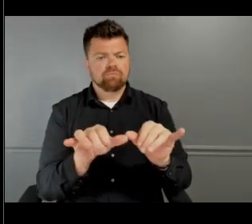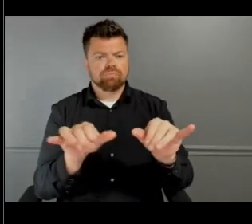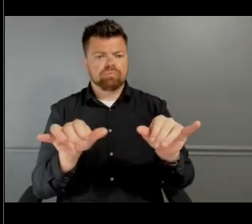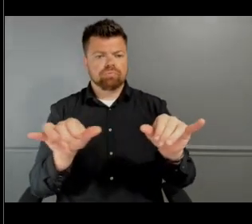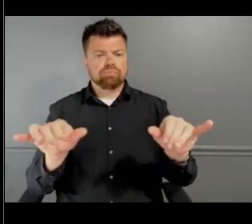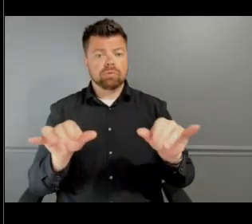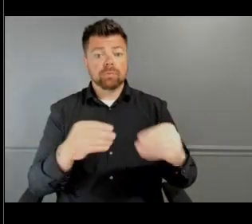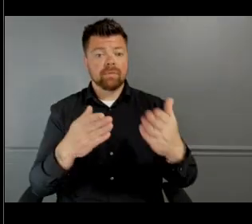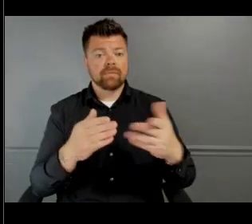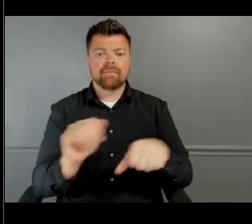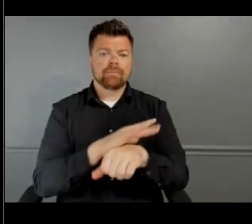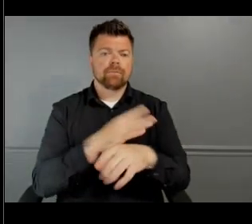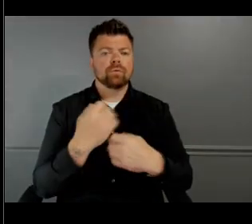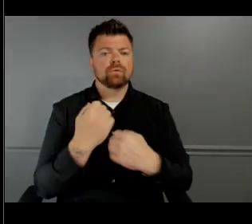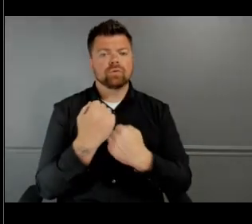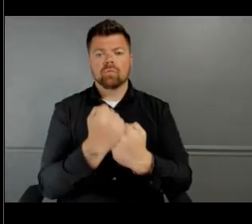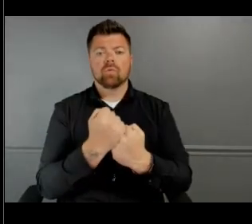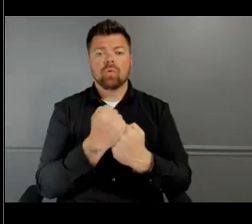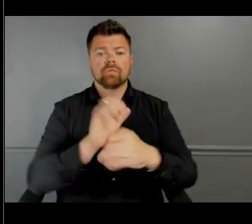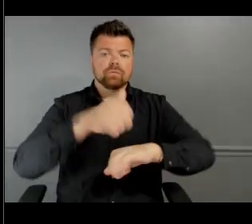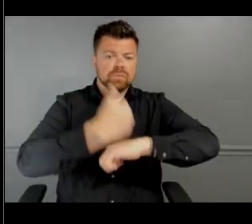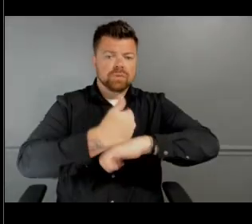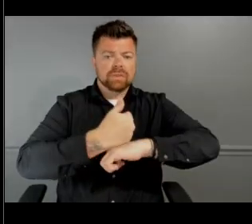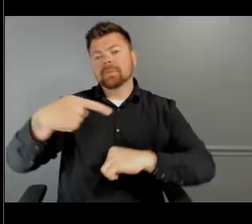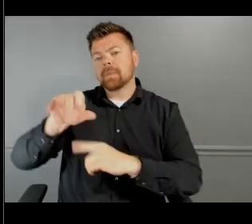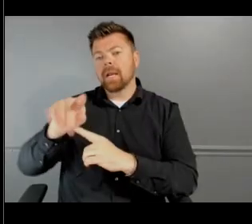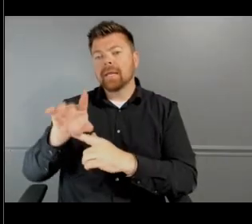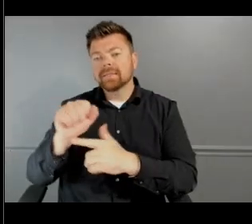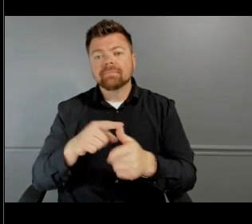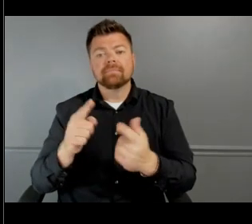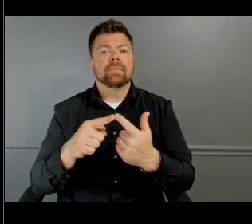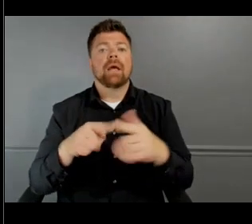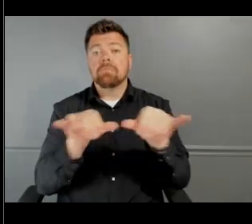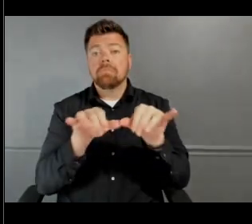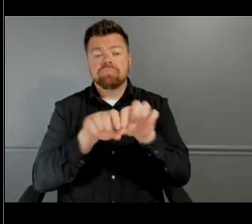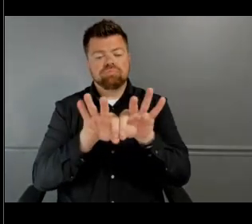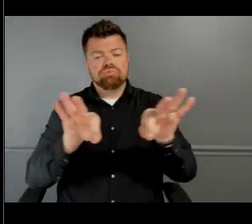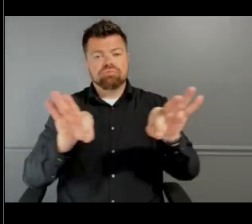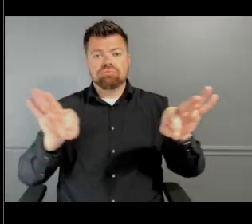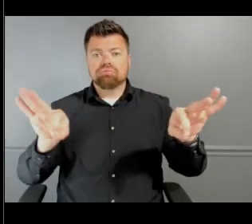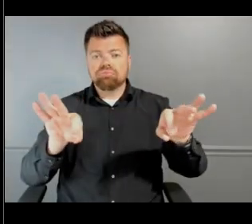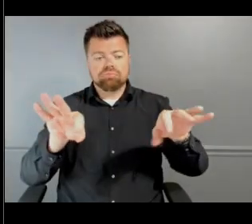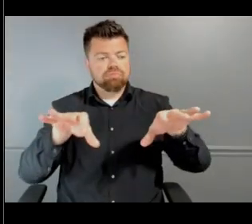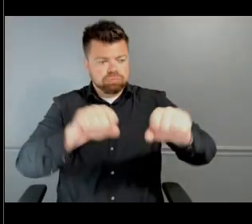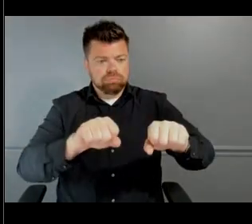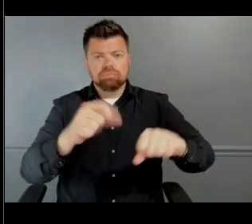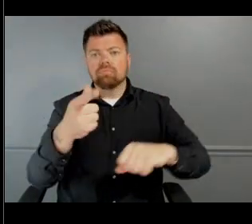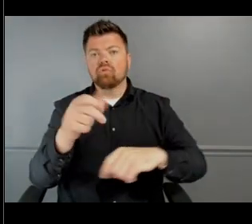to provide full support for mounting plates and horizontal grab bars.